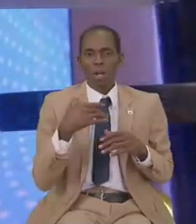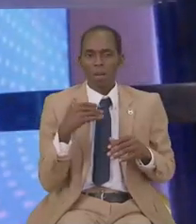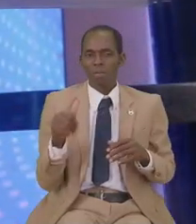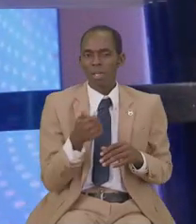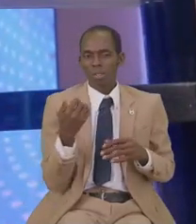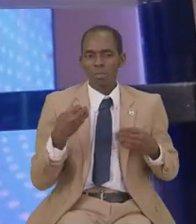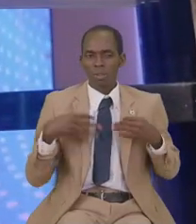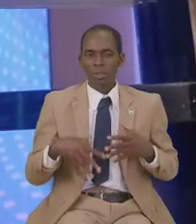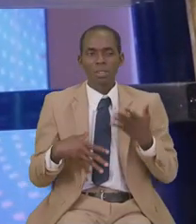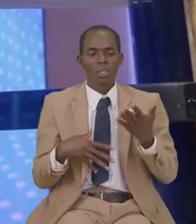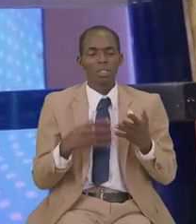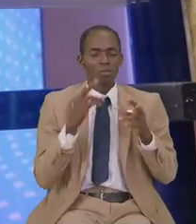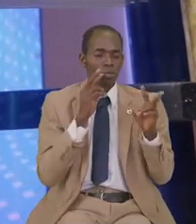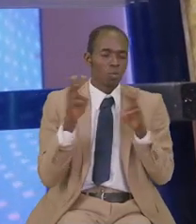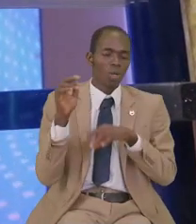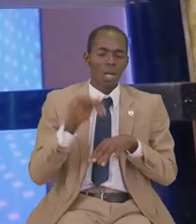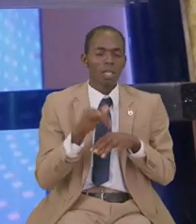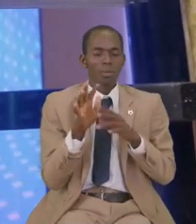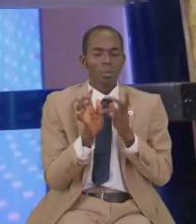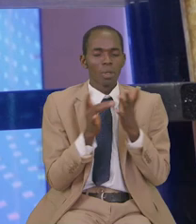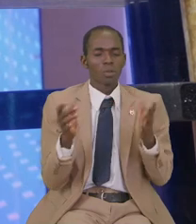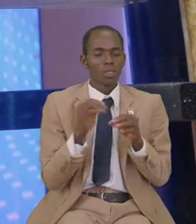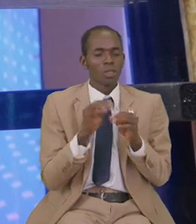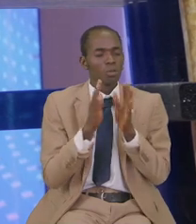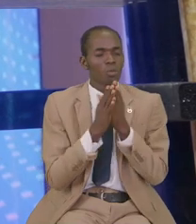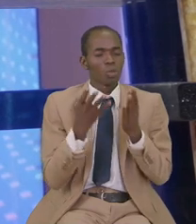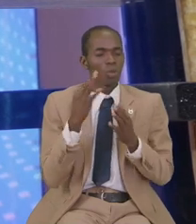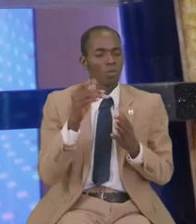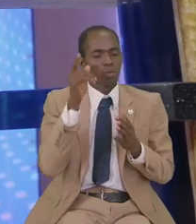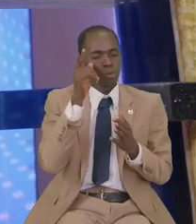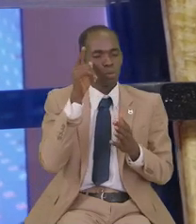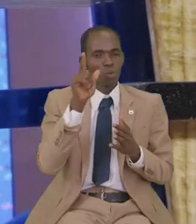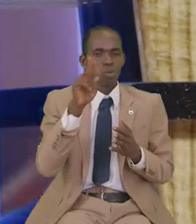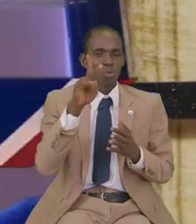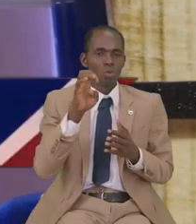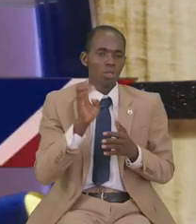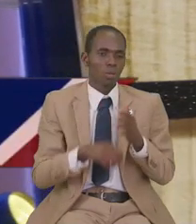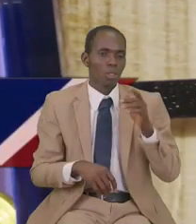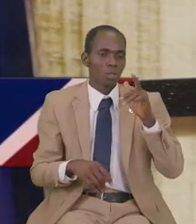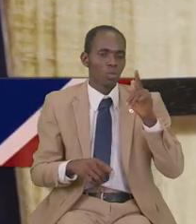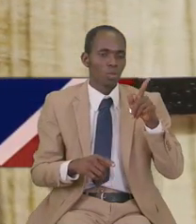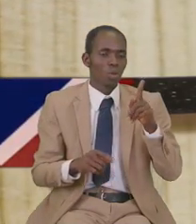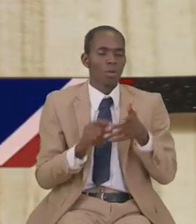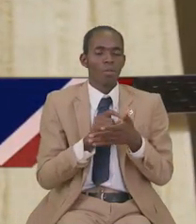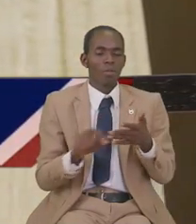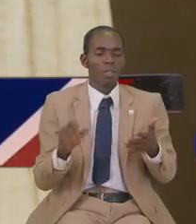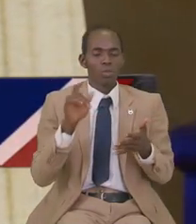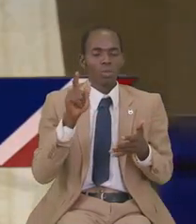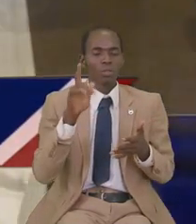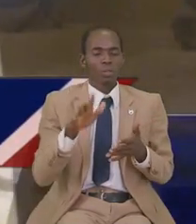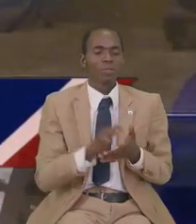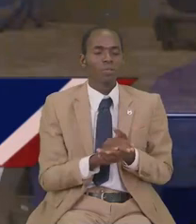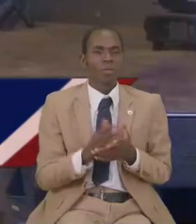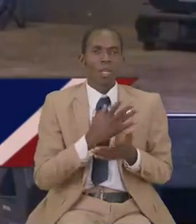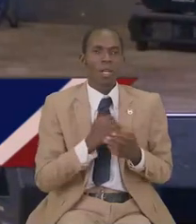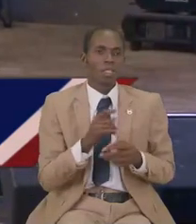Luke chapter 21. We're reading from verse 25. Luke chapter 21. And we're reading from verse 25. And the